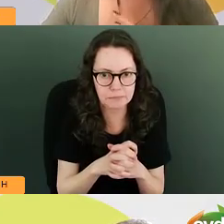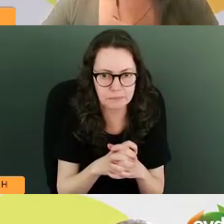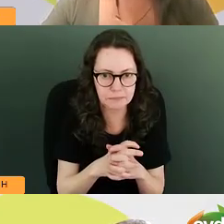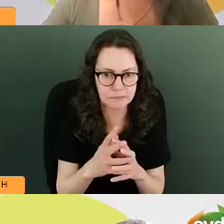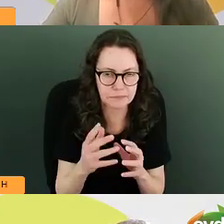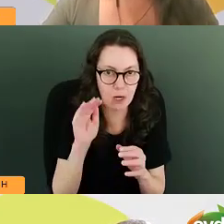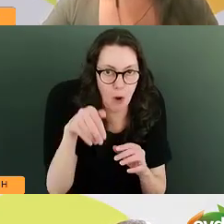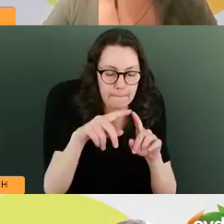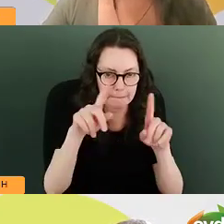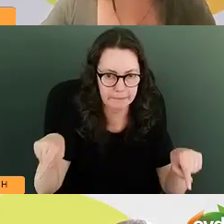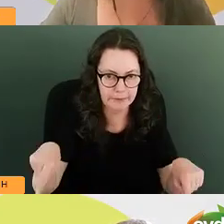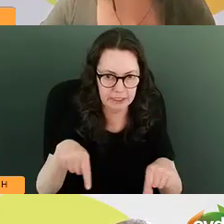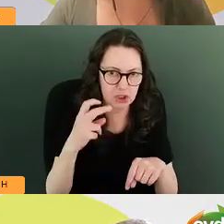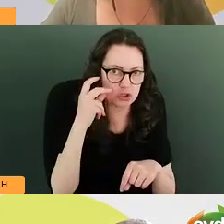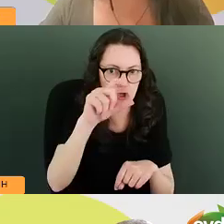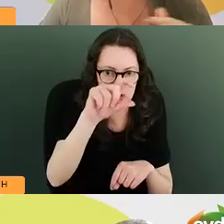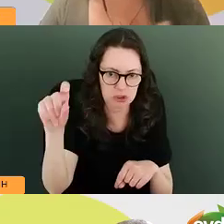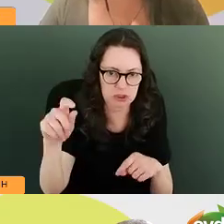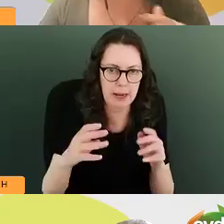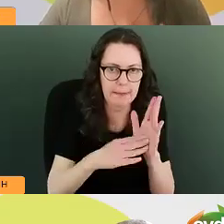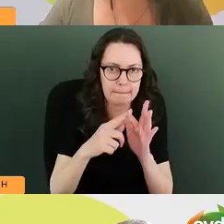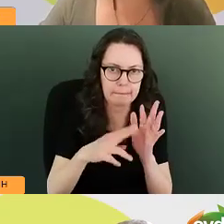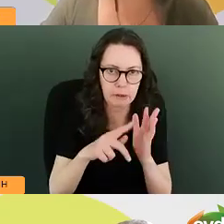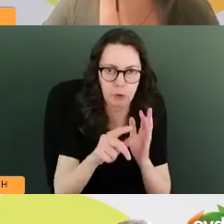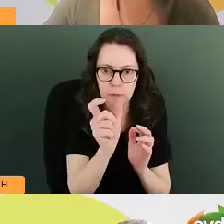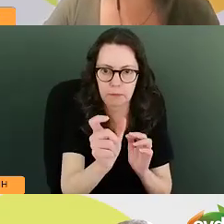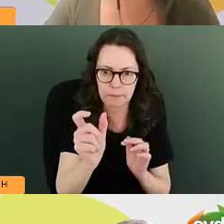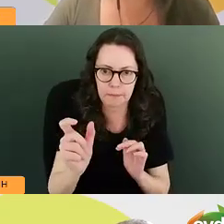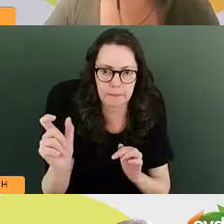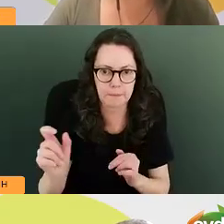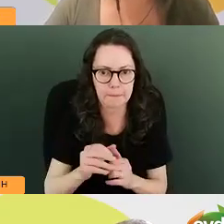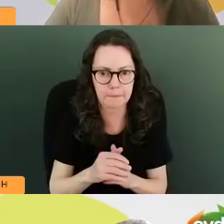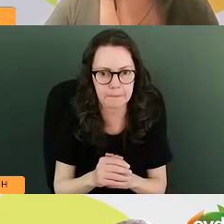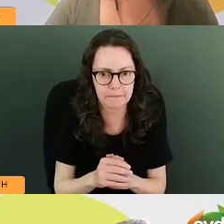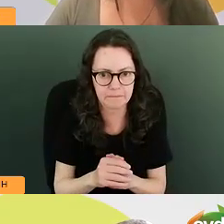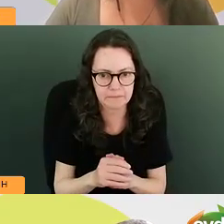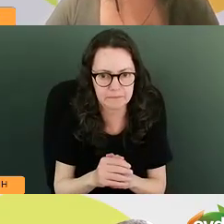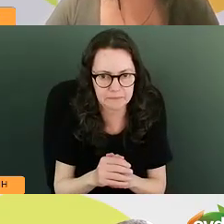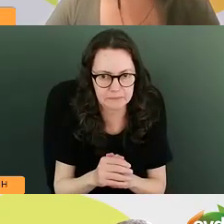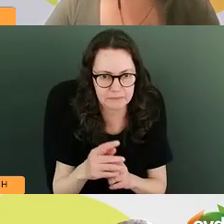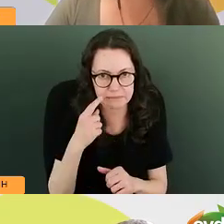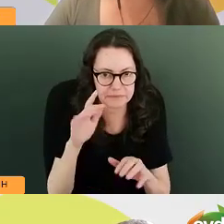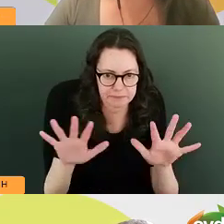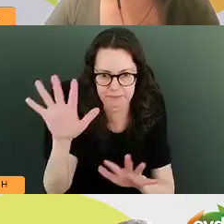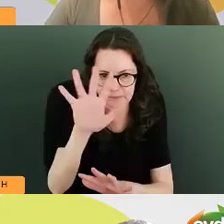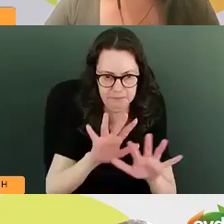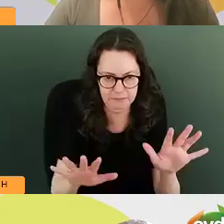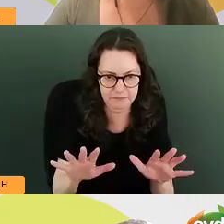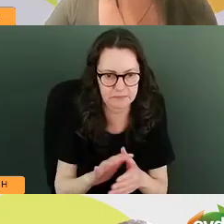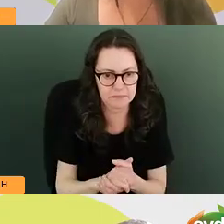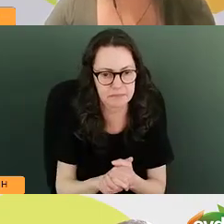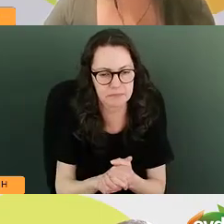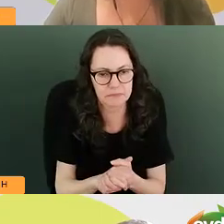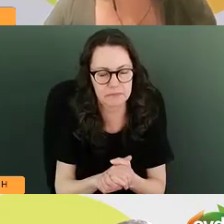top and a brief menu to help you find your way around the site. Everything is designed